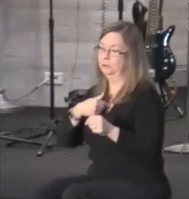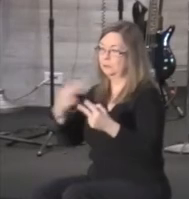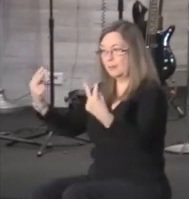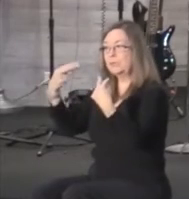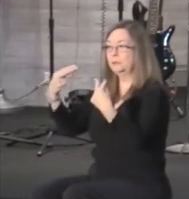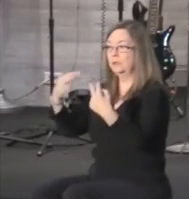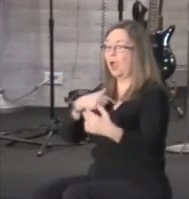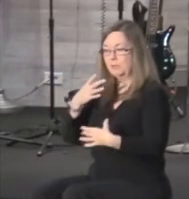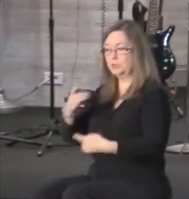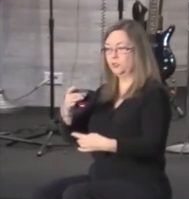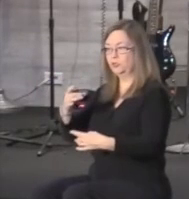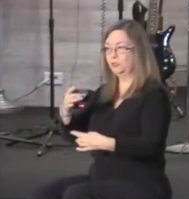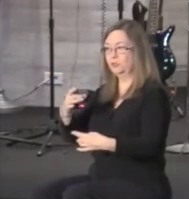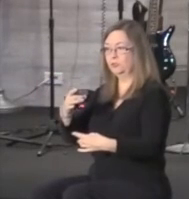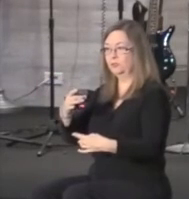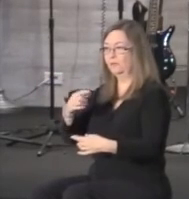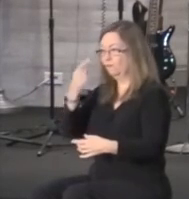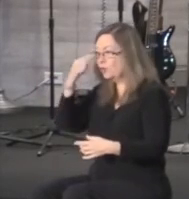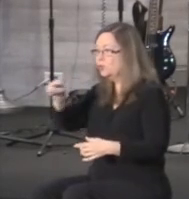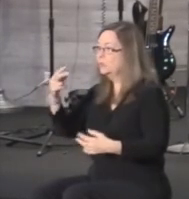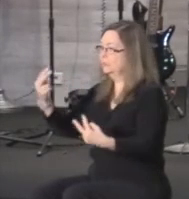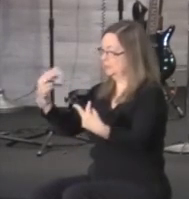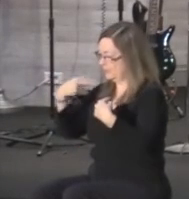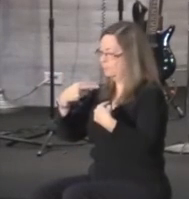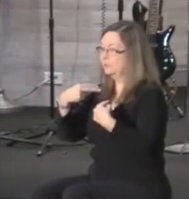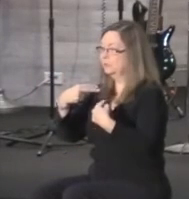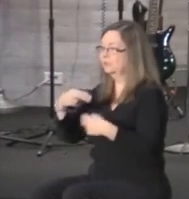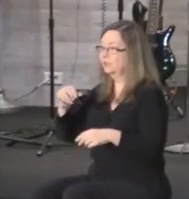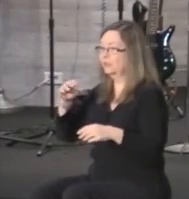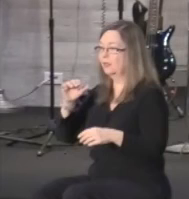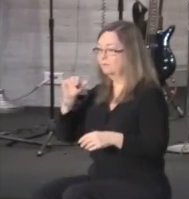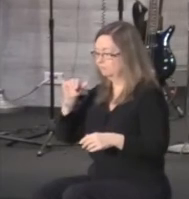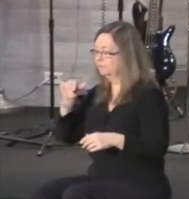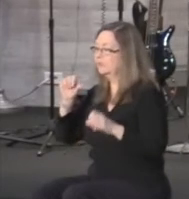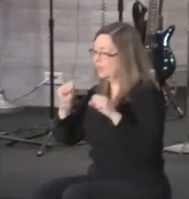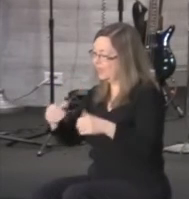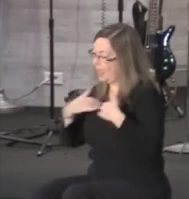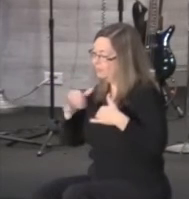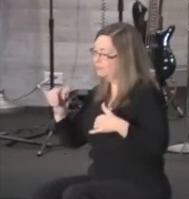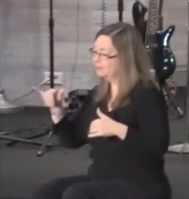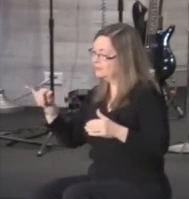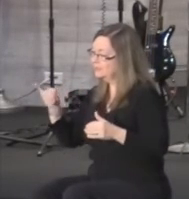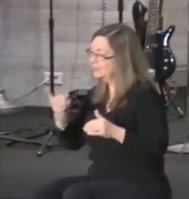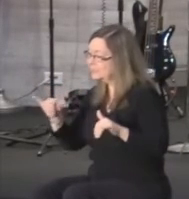I'm interested in you seeing who I am so you can stamp the same image somewhere